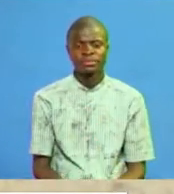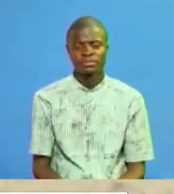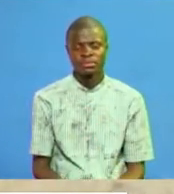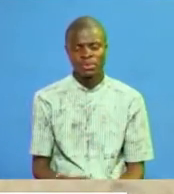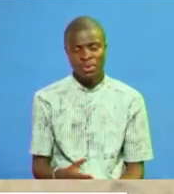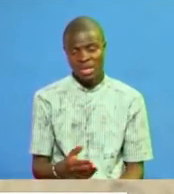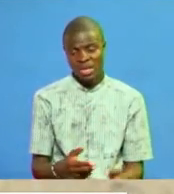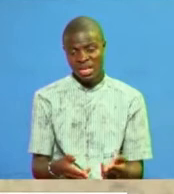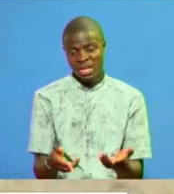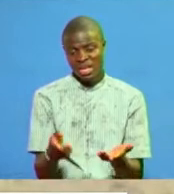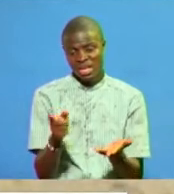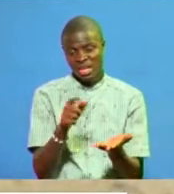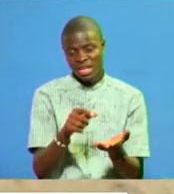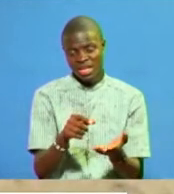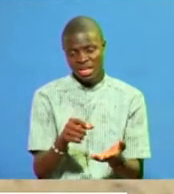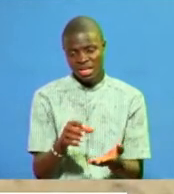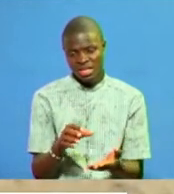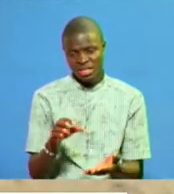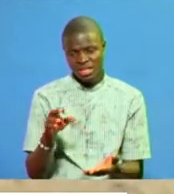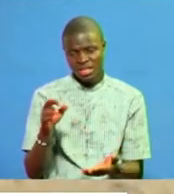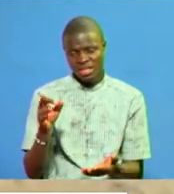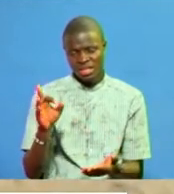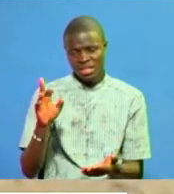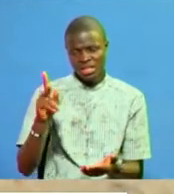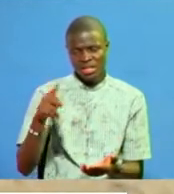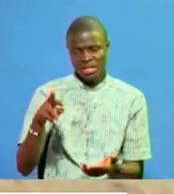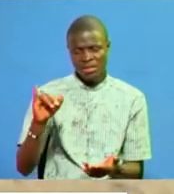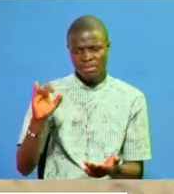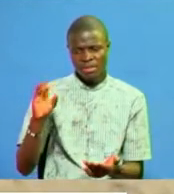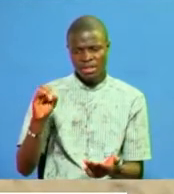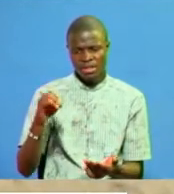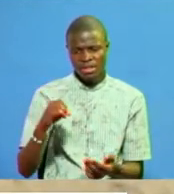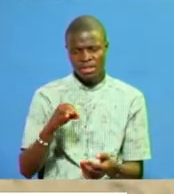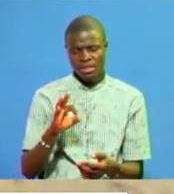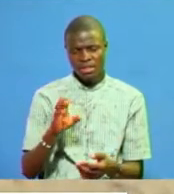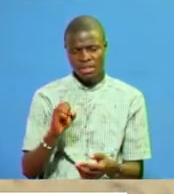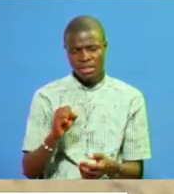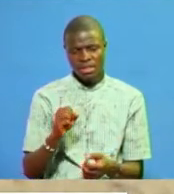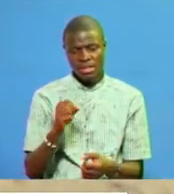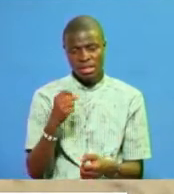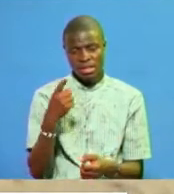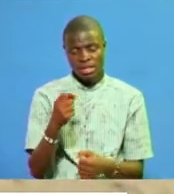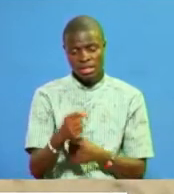tunapandisha price of flowers. This year, very tough.